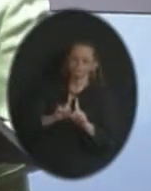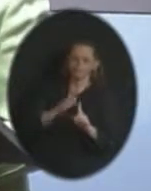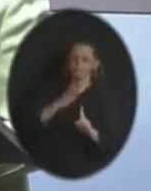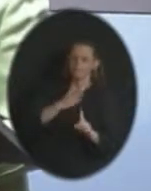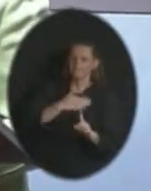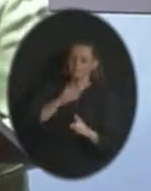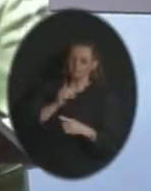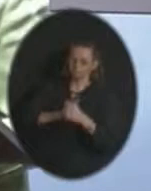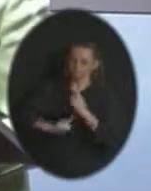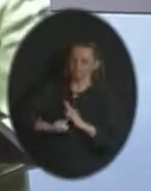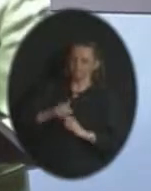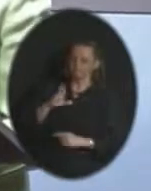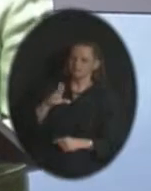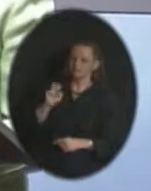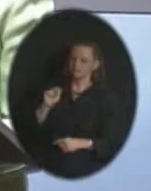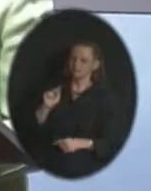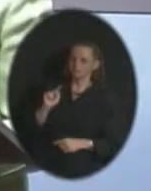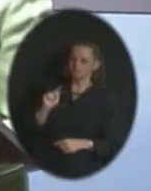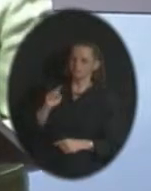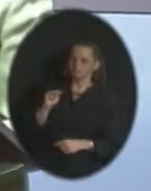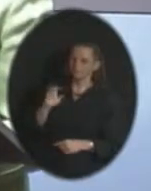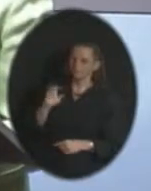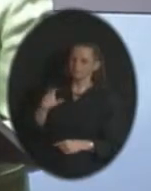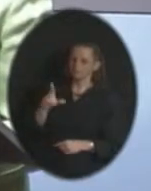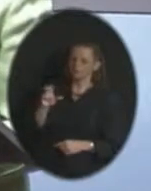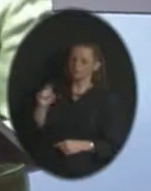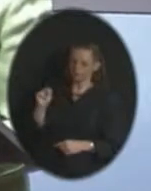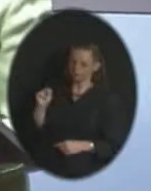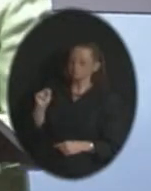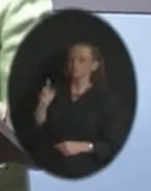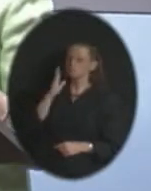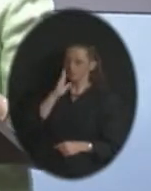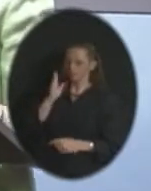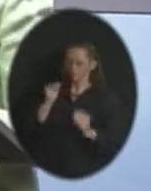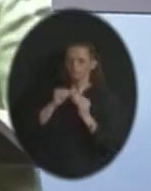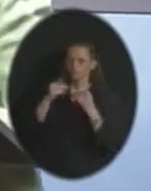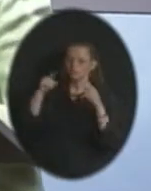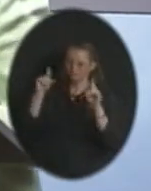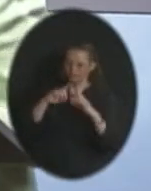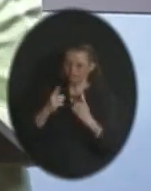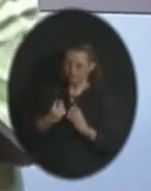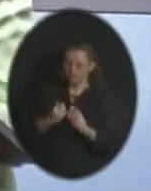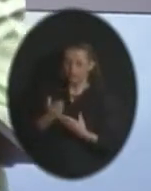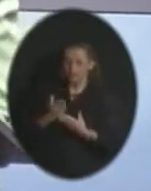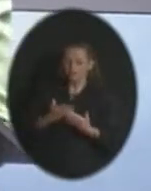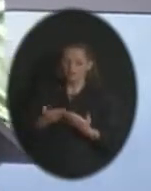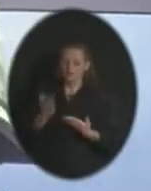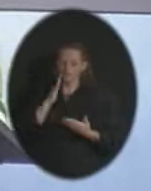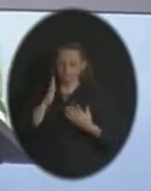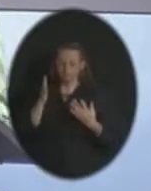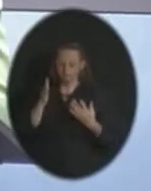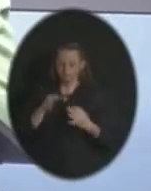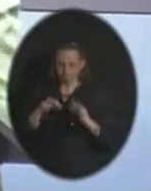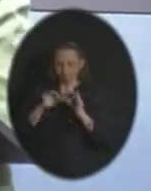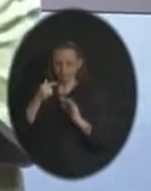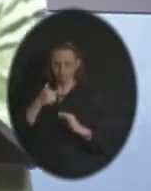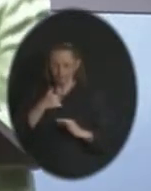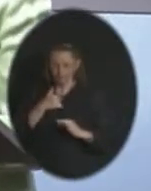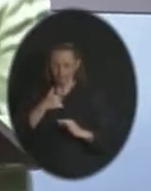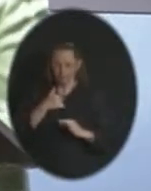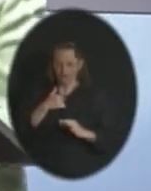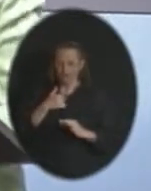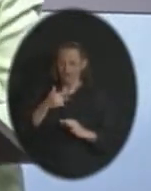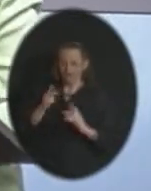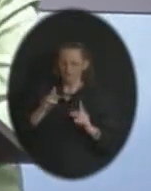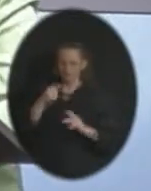school district. There are some things that really are kind of significant for me, and you're probably going to say, well, gee, when I get done, that you've forgotten this and you've forgotten